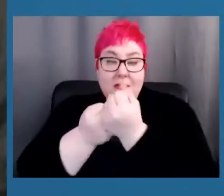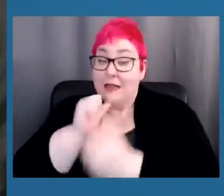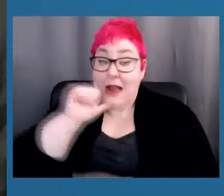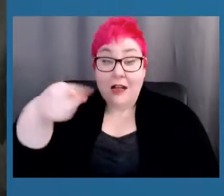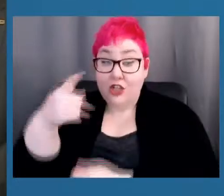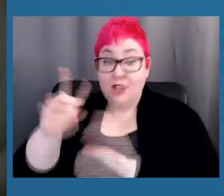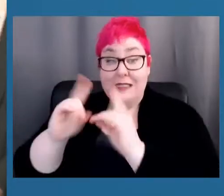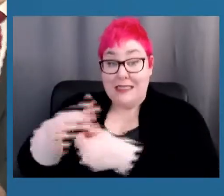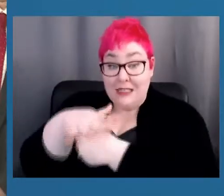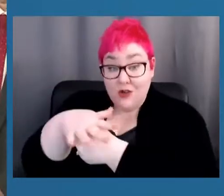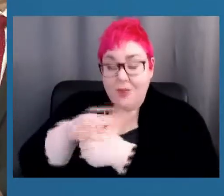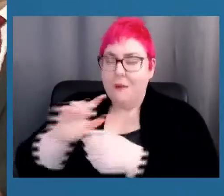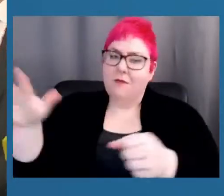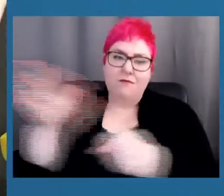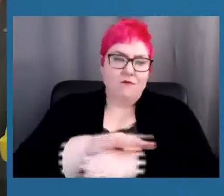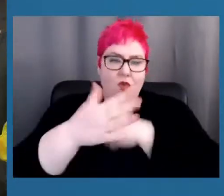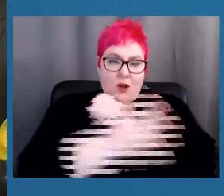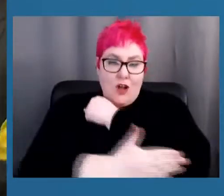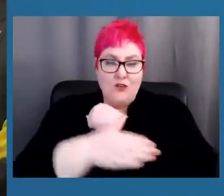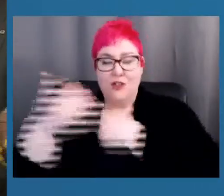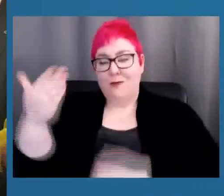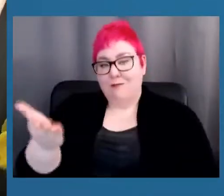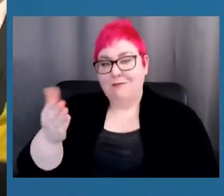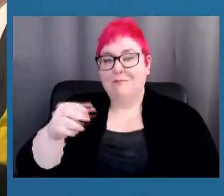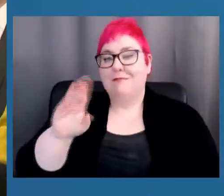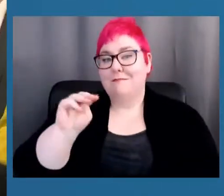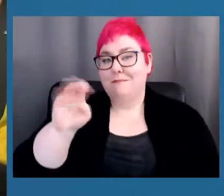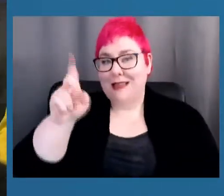entire country. Congressman Meeks.